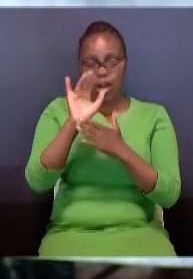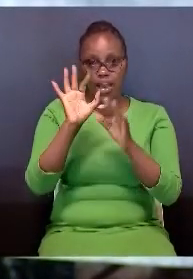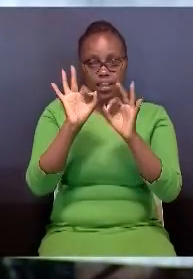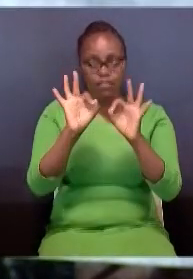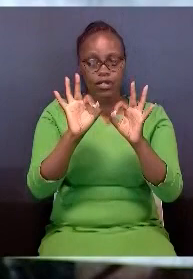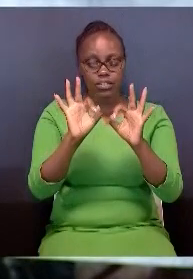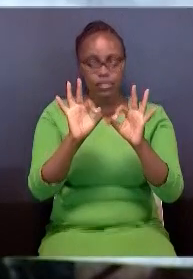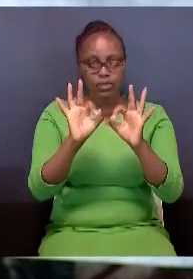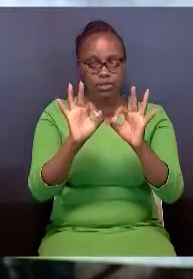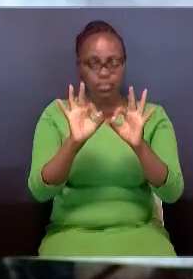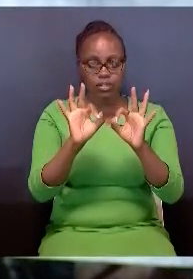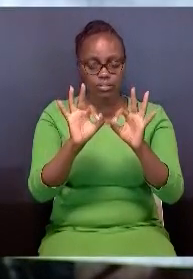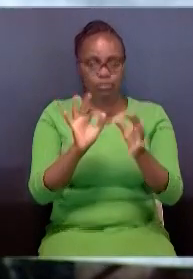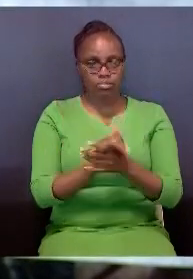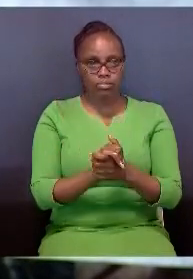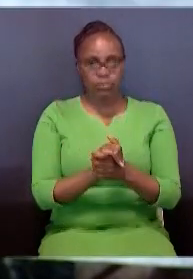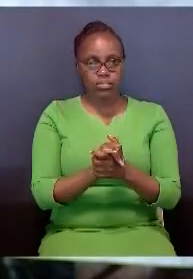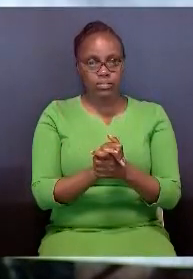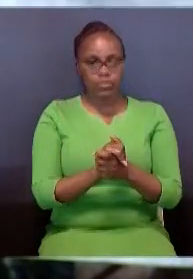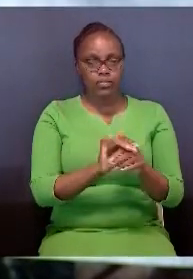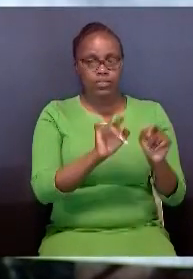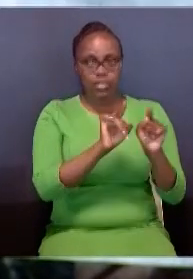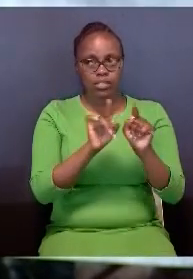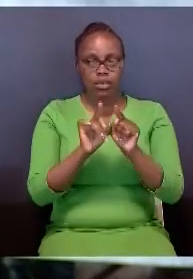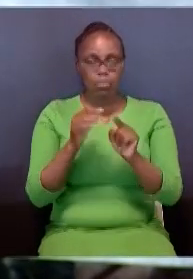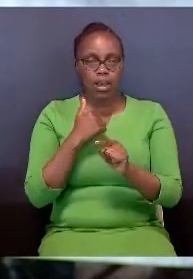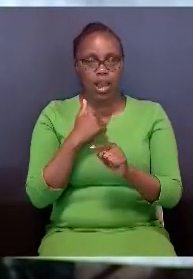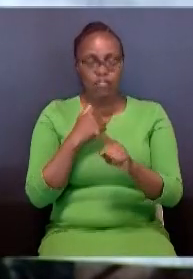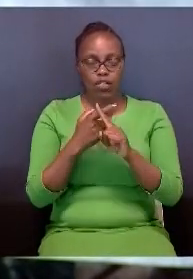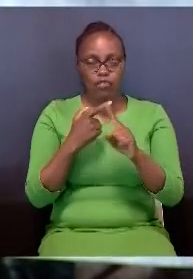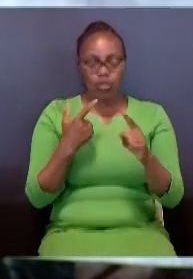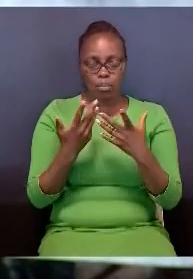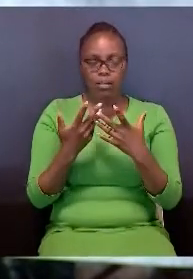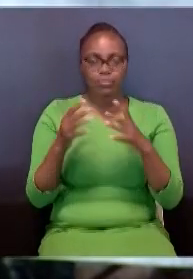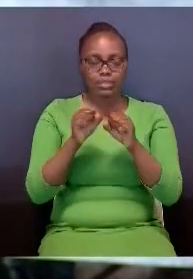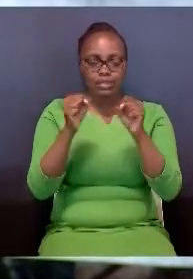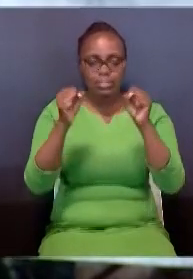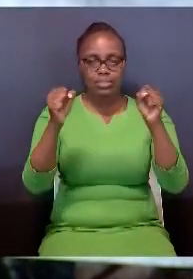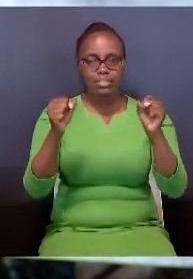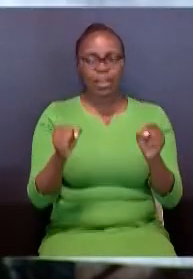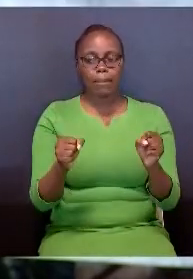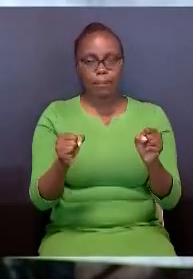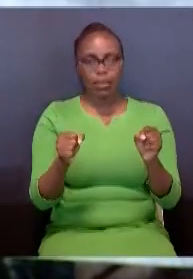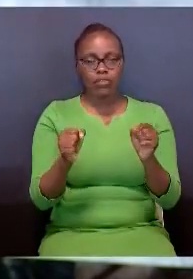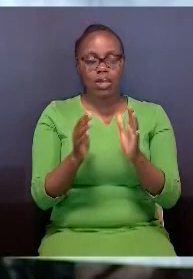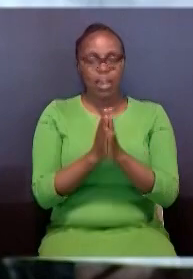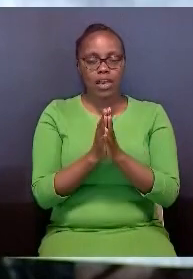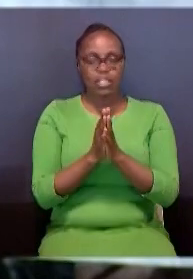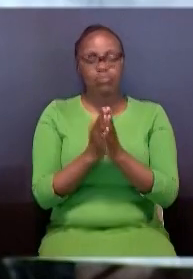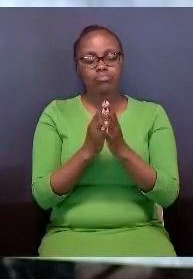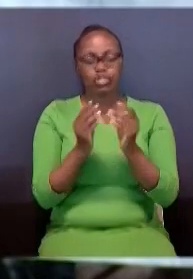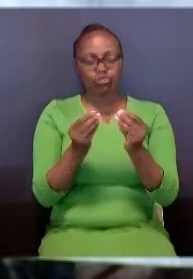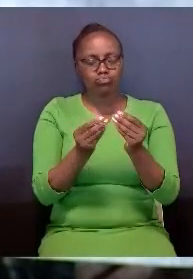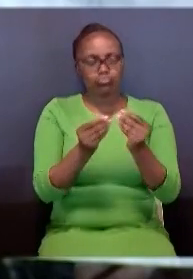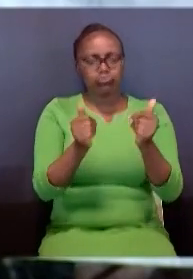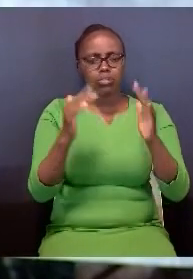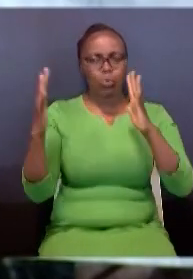effectively, build stronger health systems, combat climate